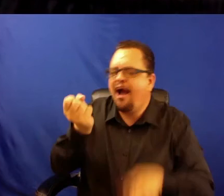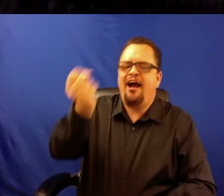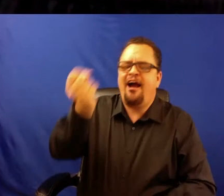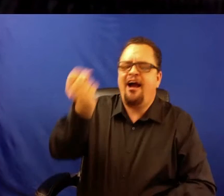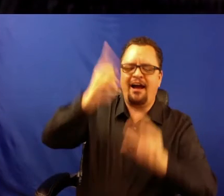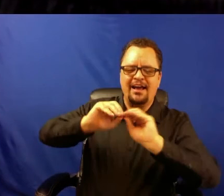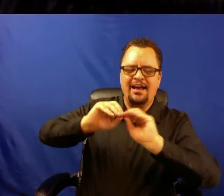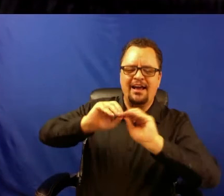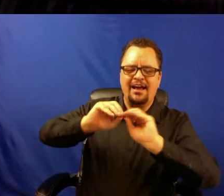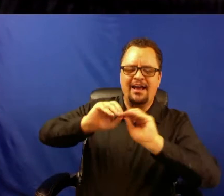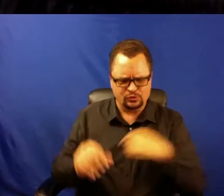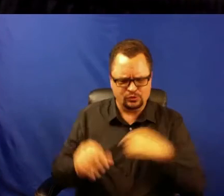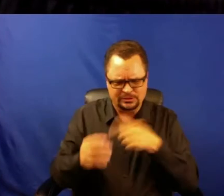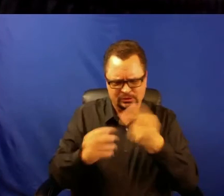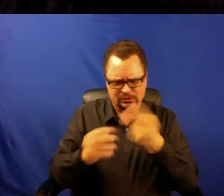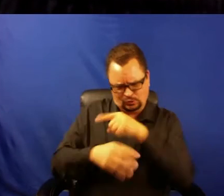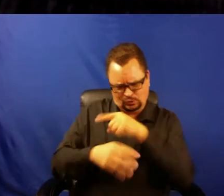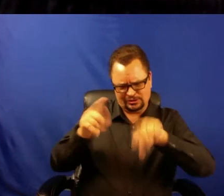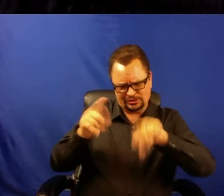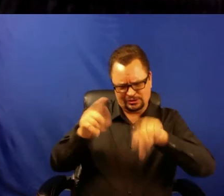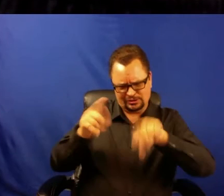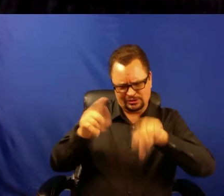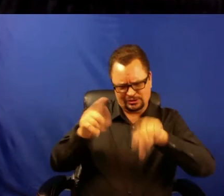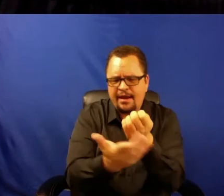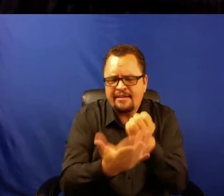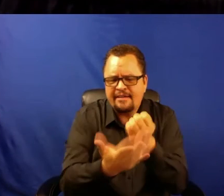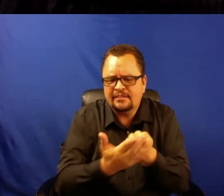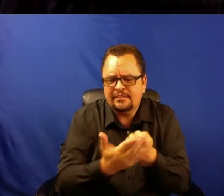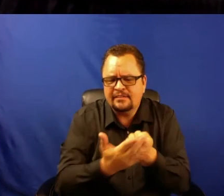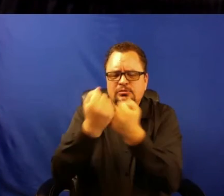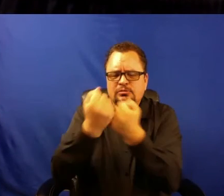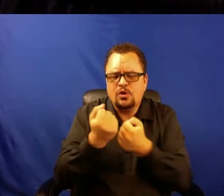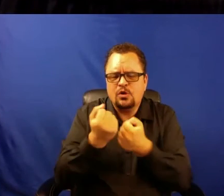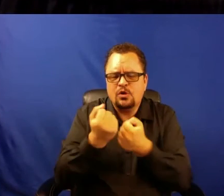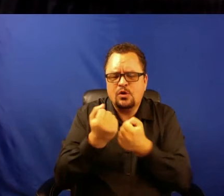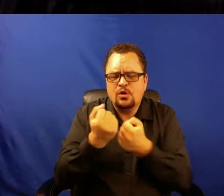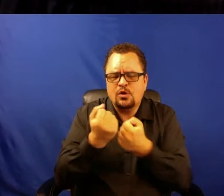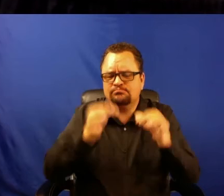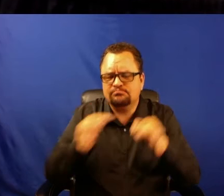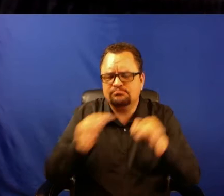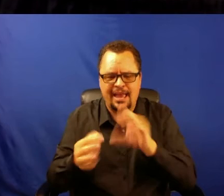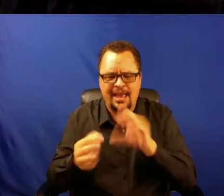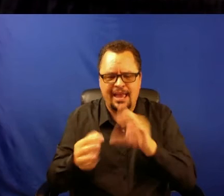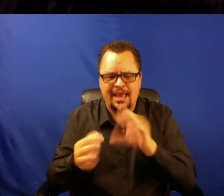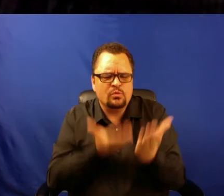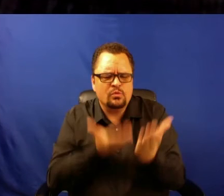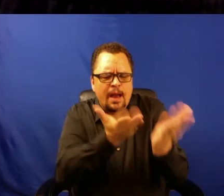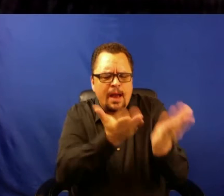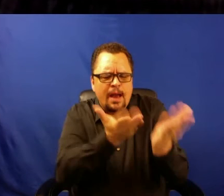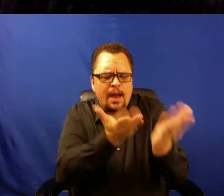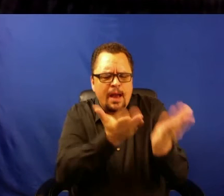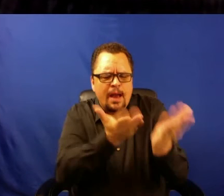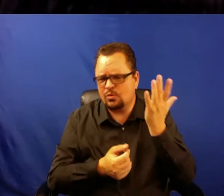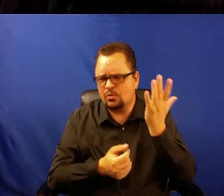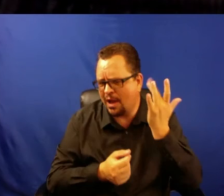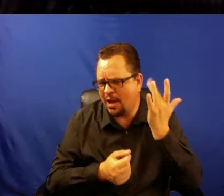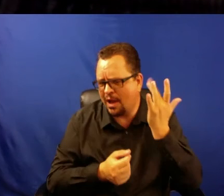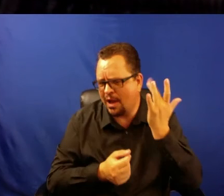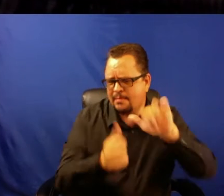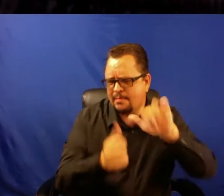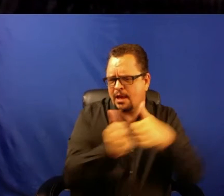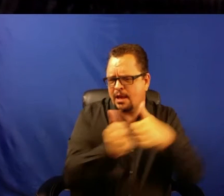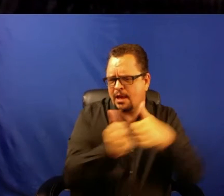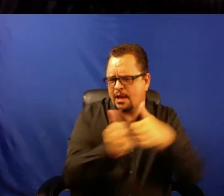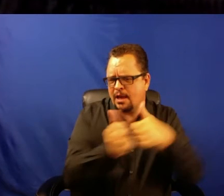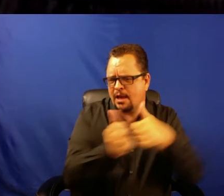the why behind our recommendations. And so I encourage folks to go up on our website and read through that